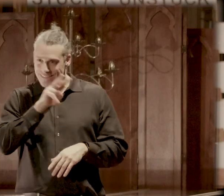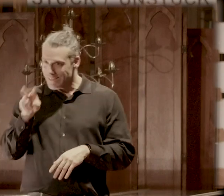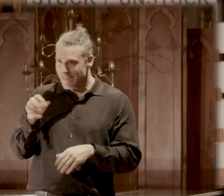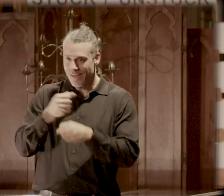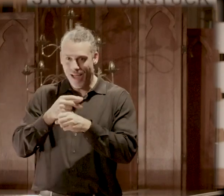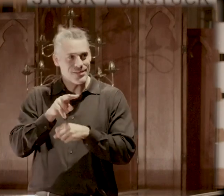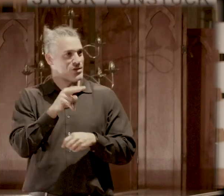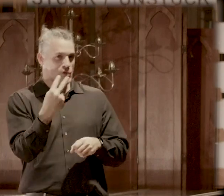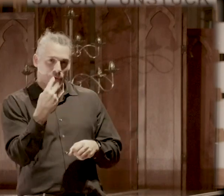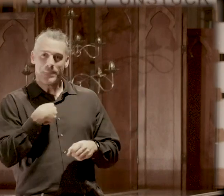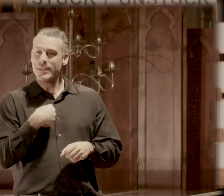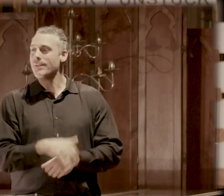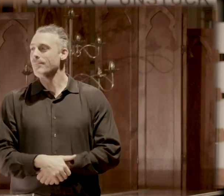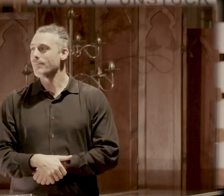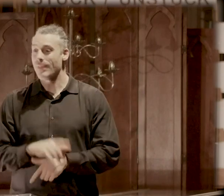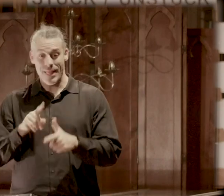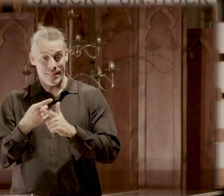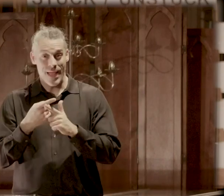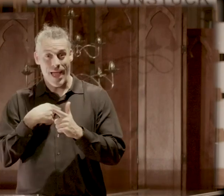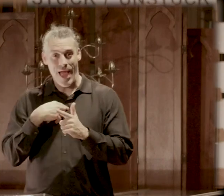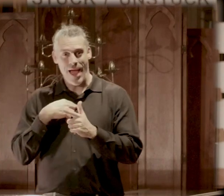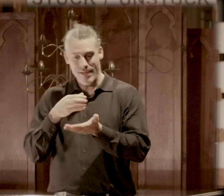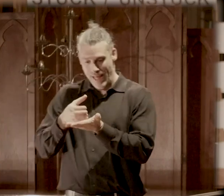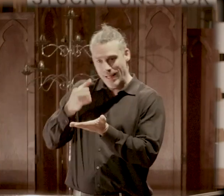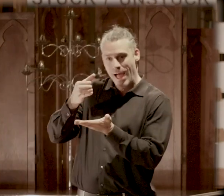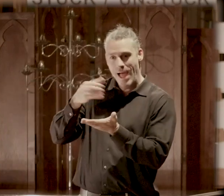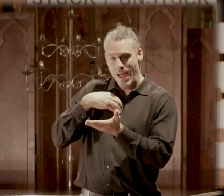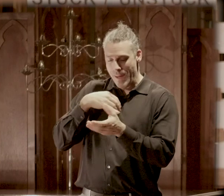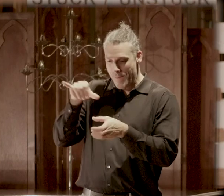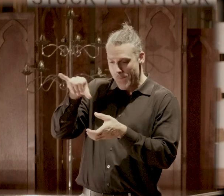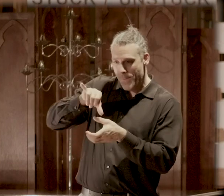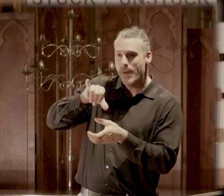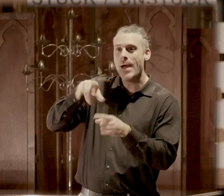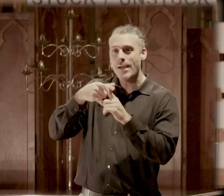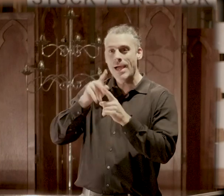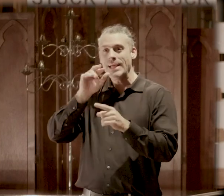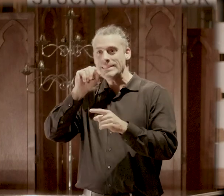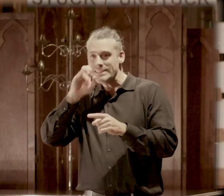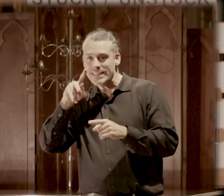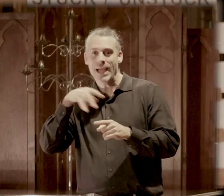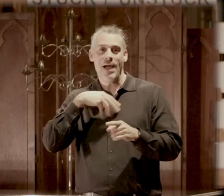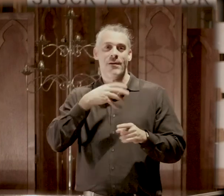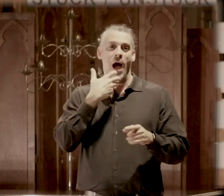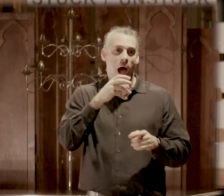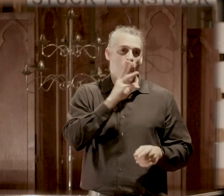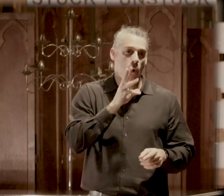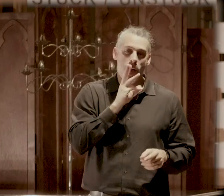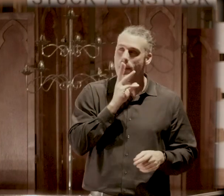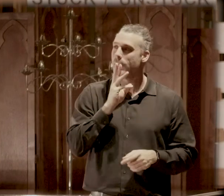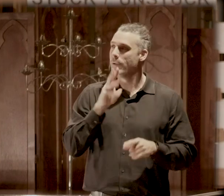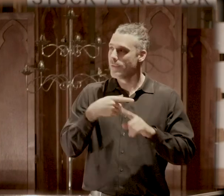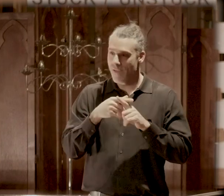espresso and she's looking at me. And then she pulls the shot glasses and she puts them in a cup, and she goes to the sink and puts on the hot